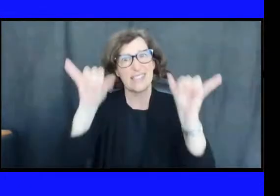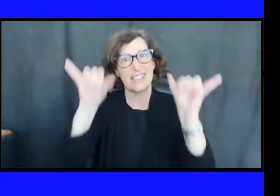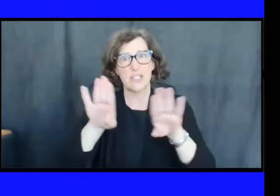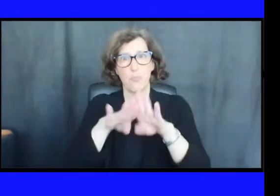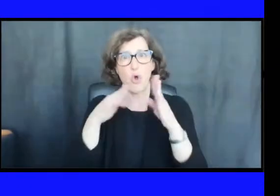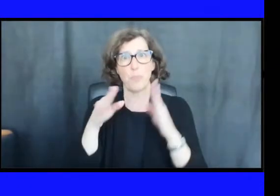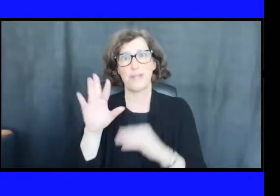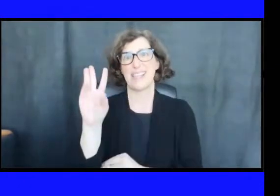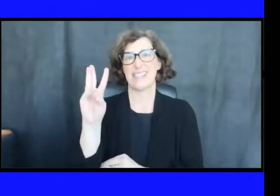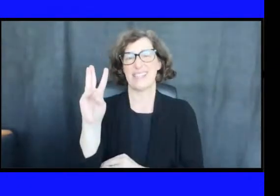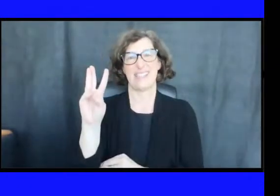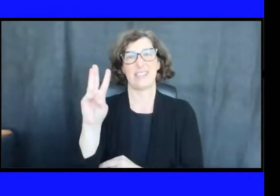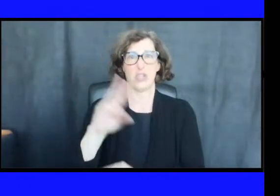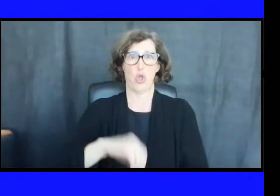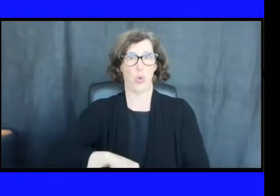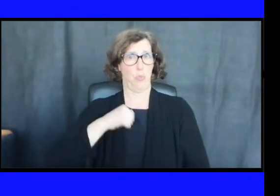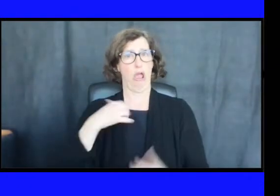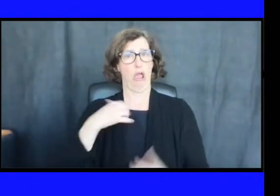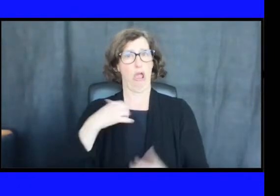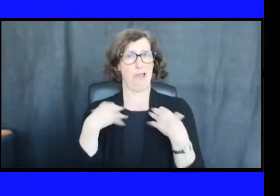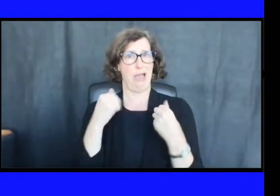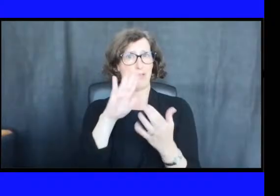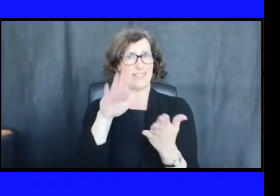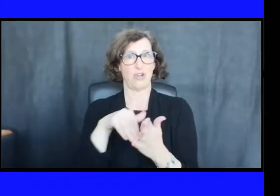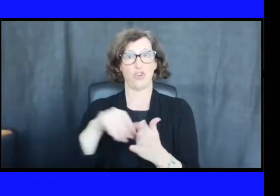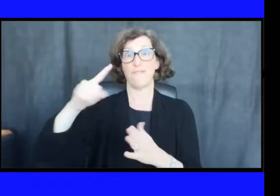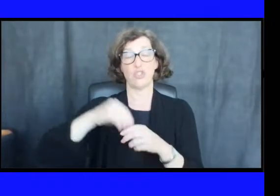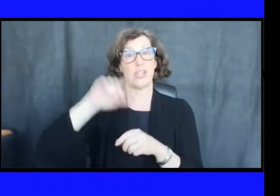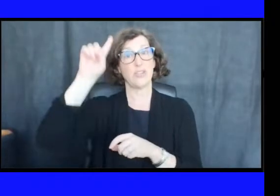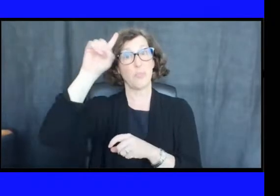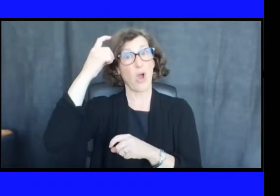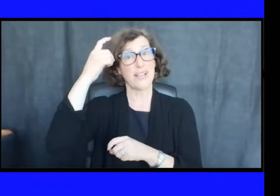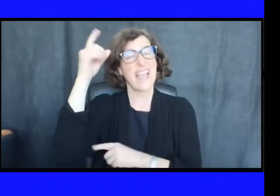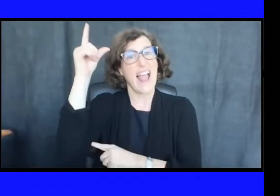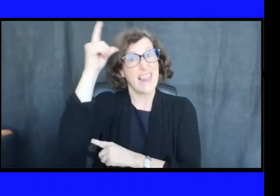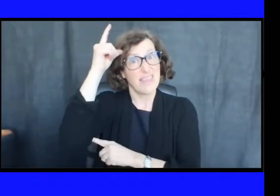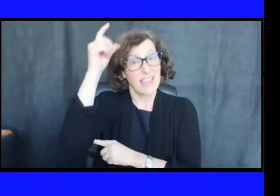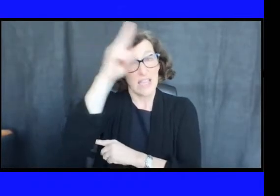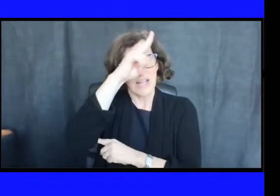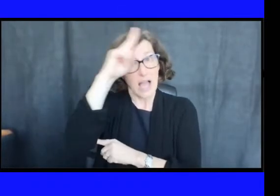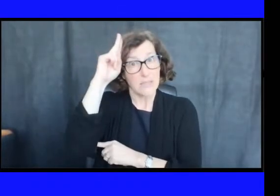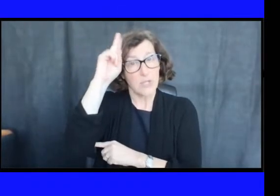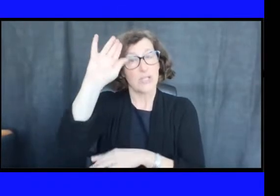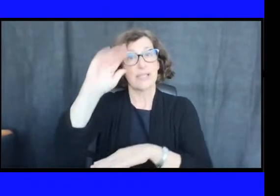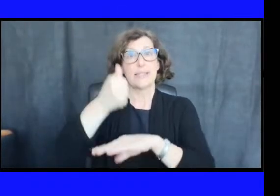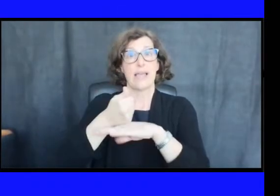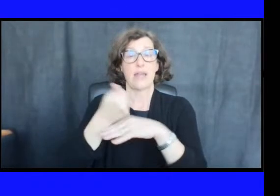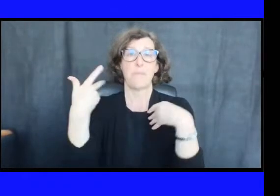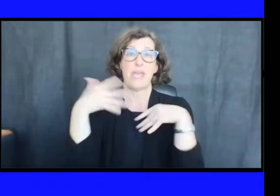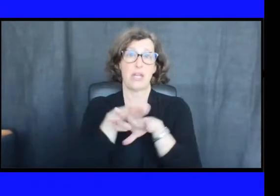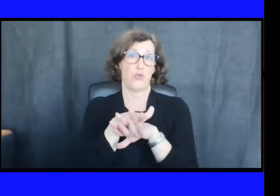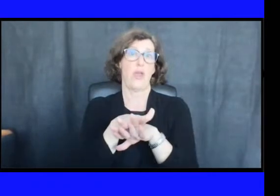inclusive care for older LGBTQ residents in residential long-term care communities.